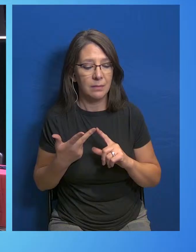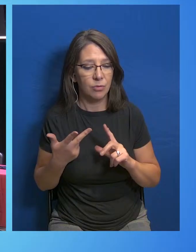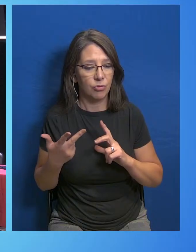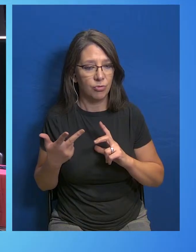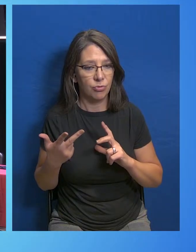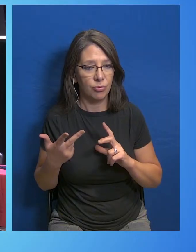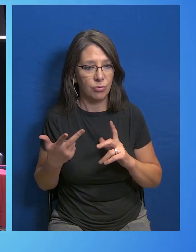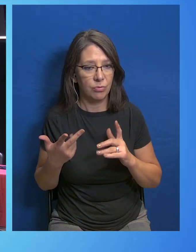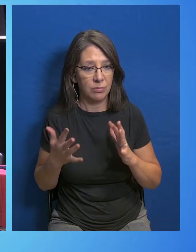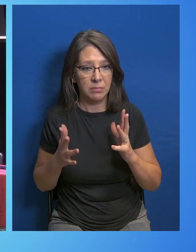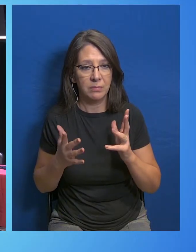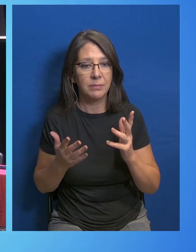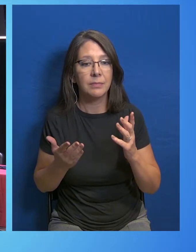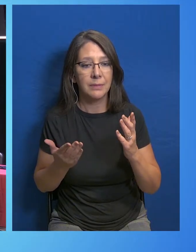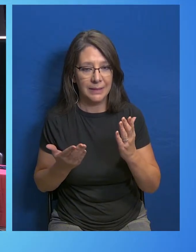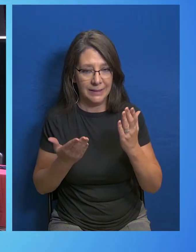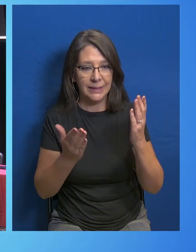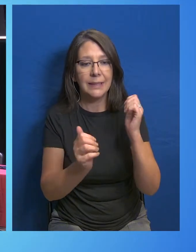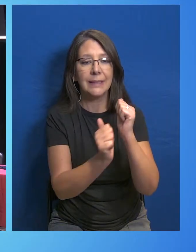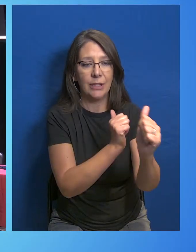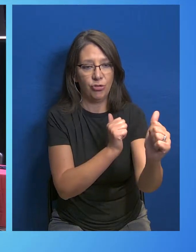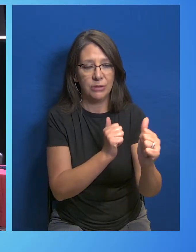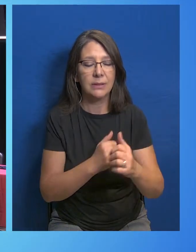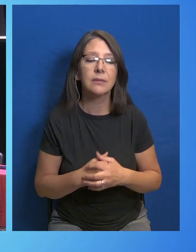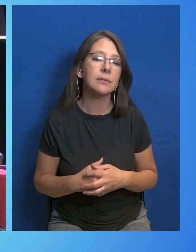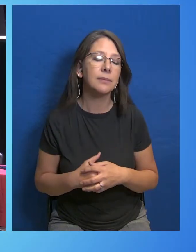It carries. Thank you.